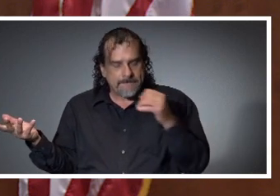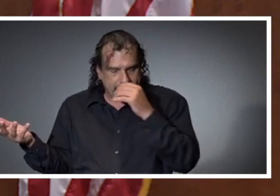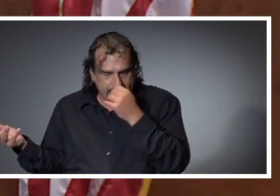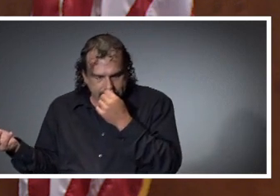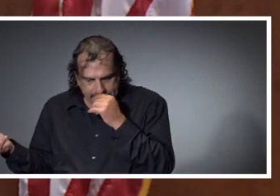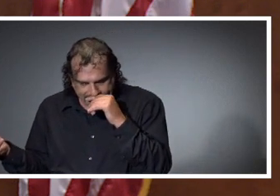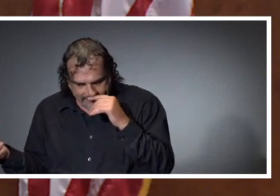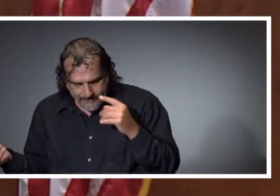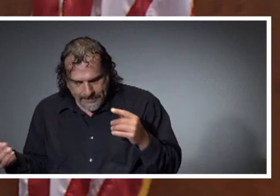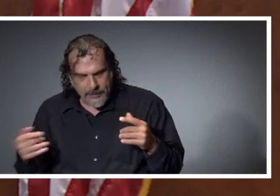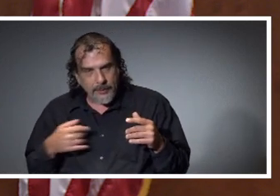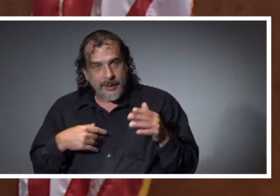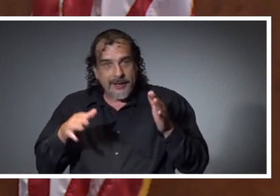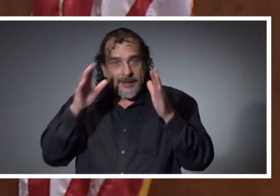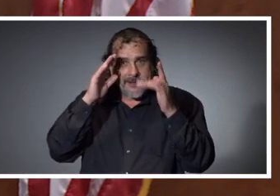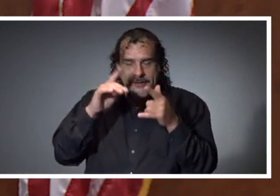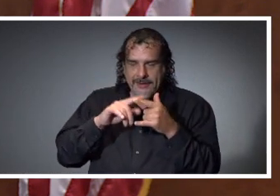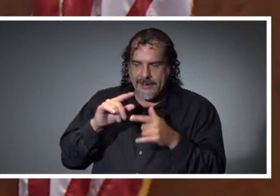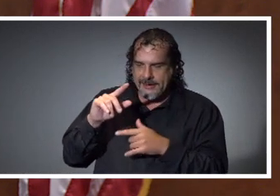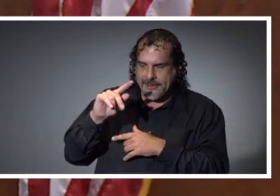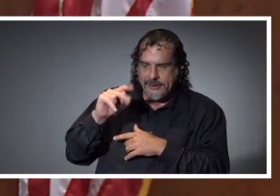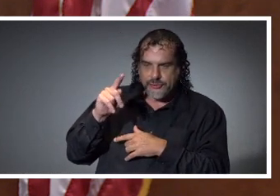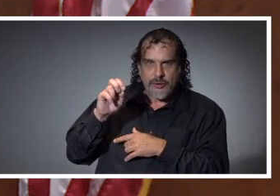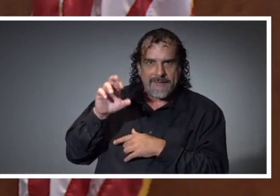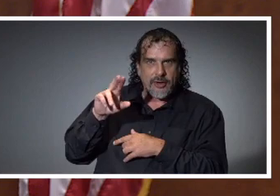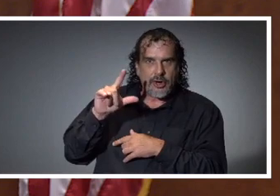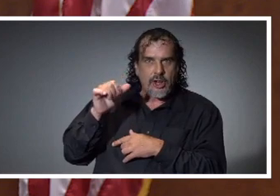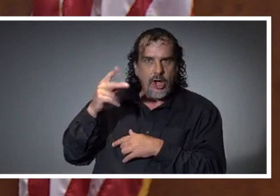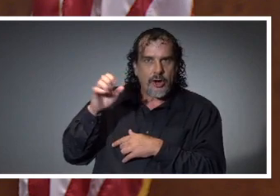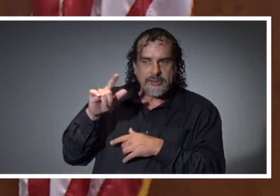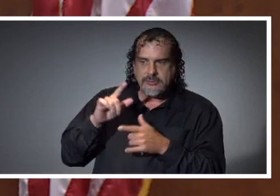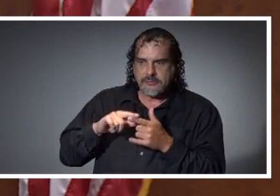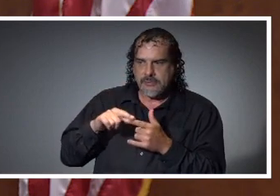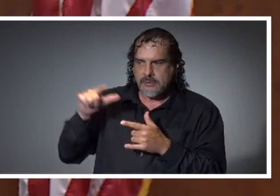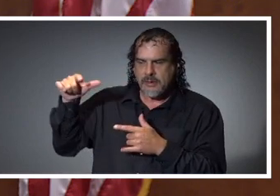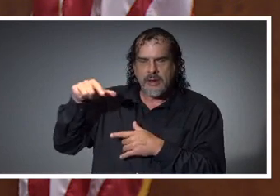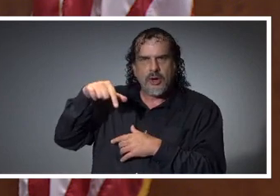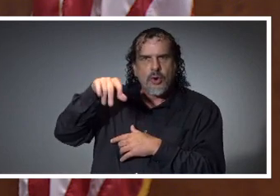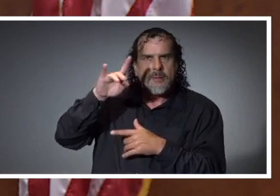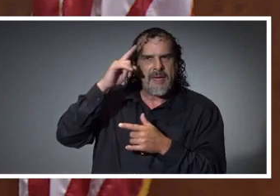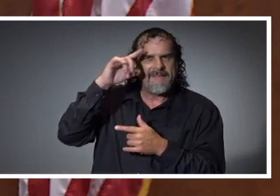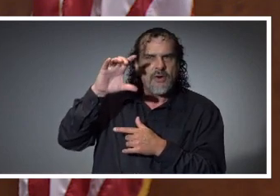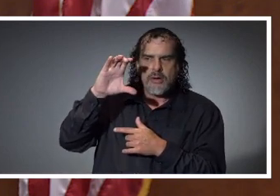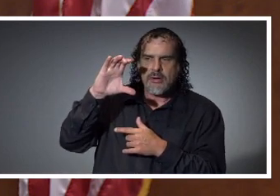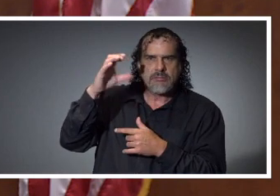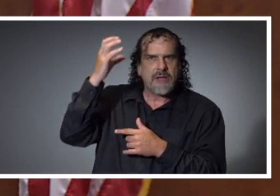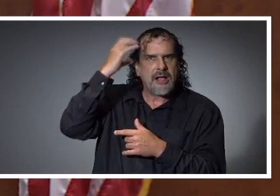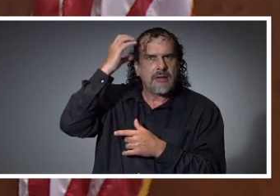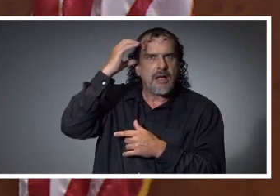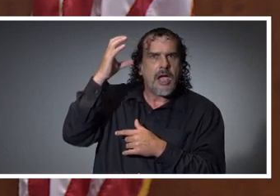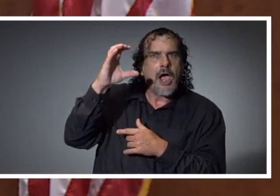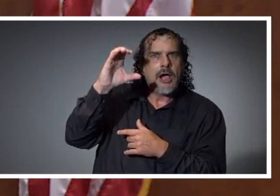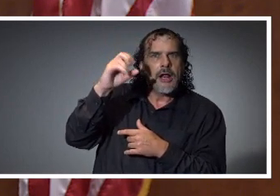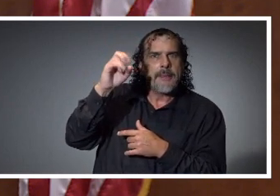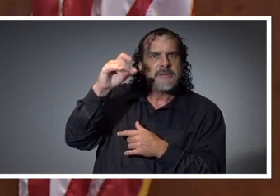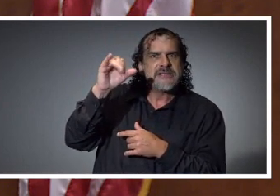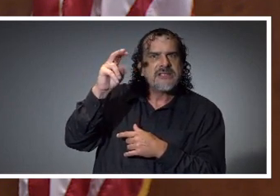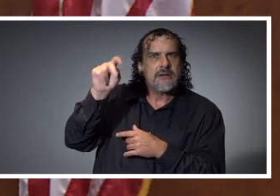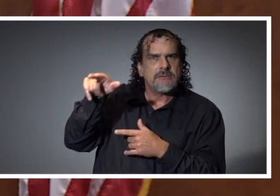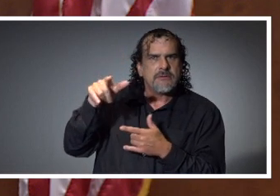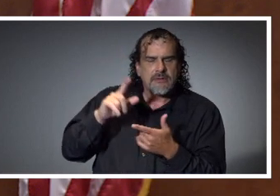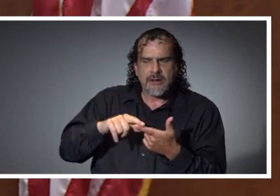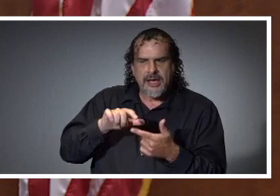When I listen to folks like Trevor Lawrence, the quarterback at Clemson, and other athletes, some even